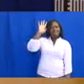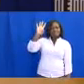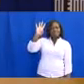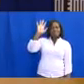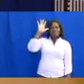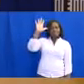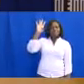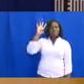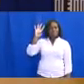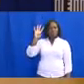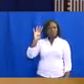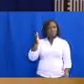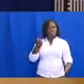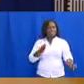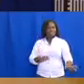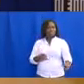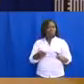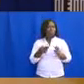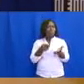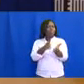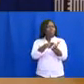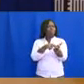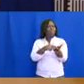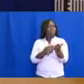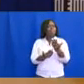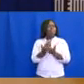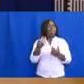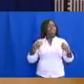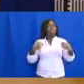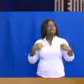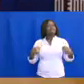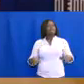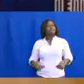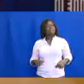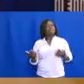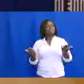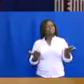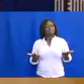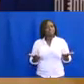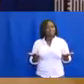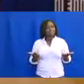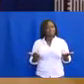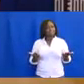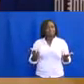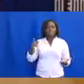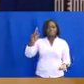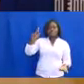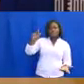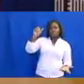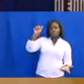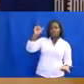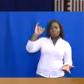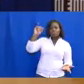currently reported by the Ghana Health Service thus far in Ghana, the ratio of deaths